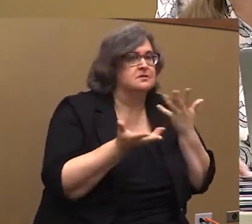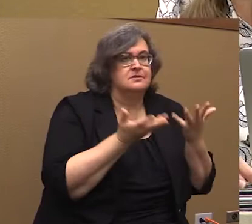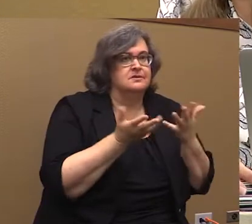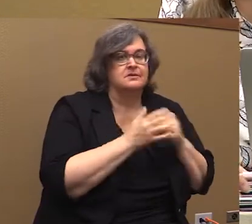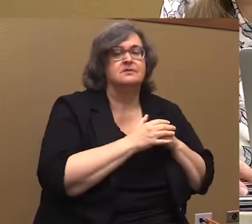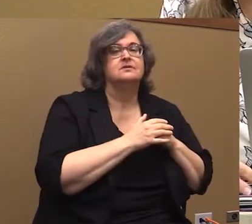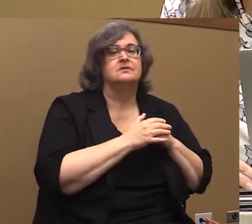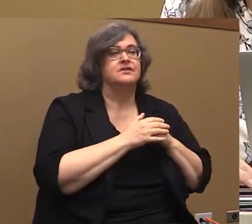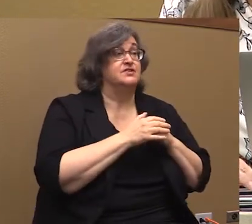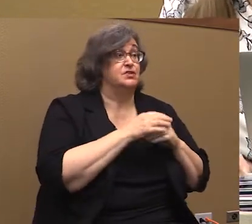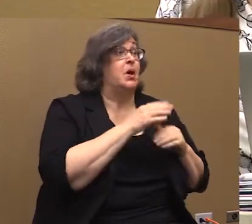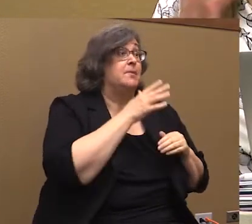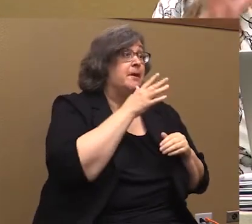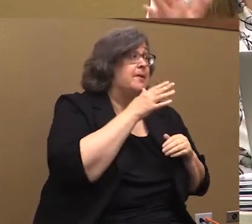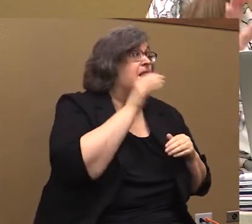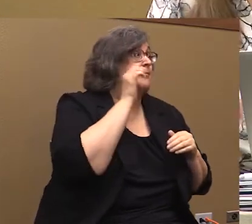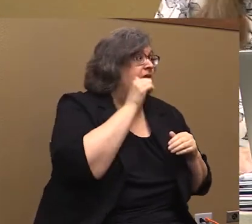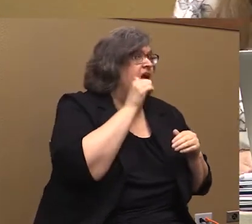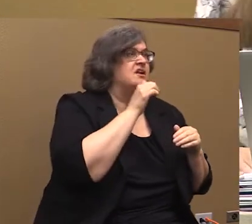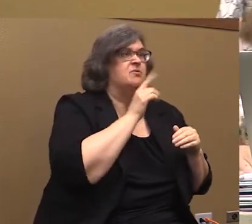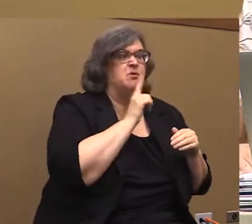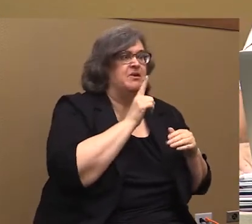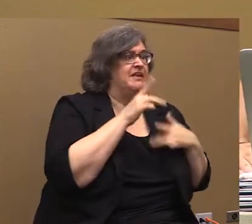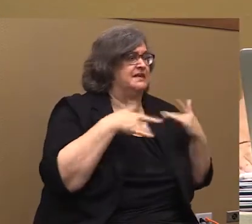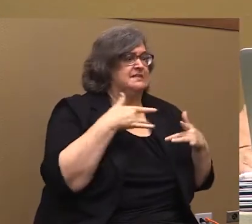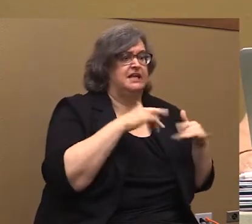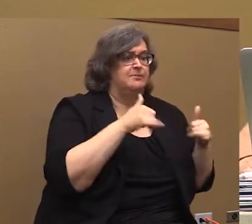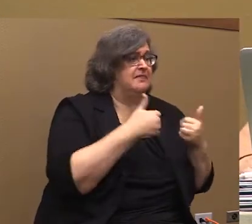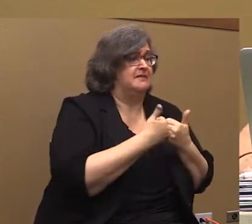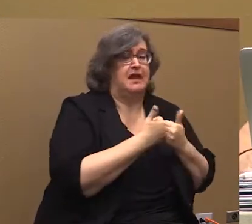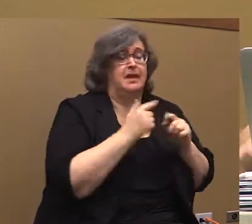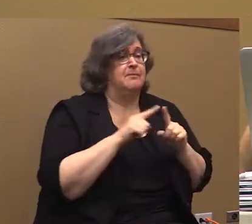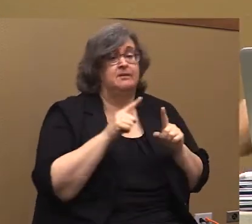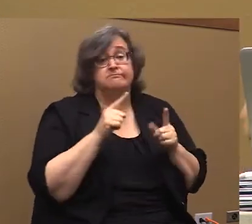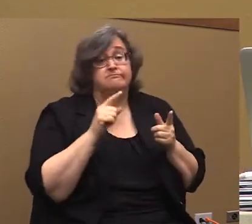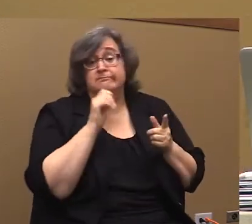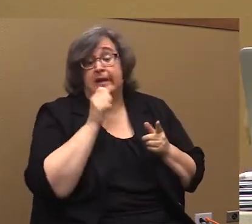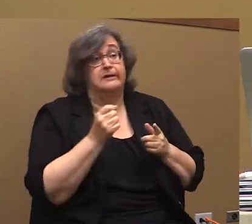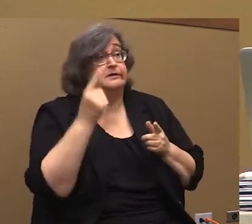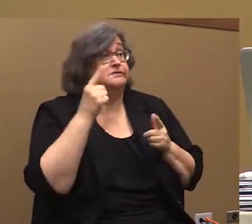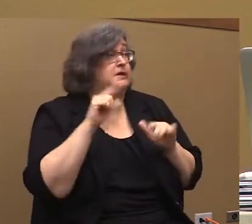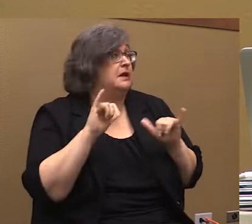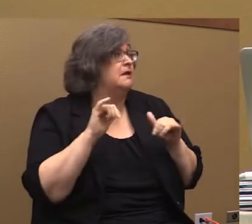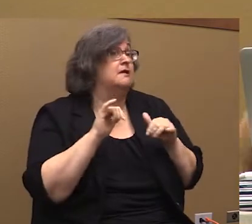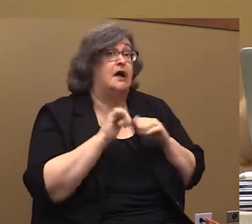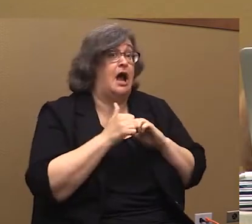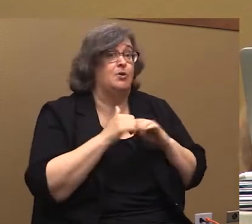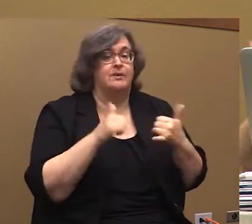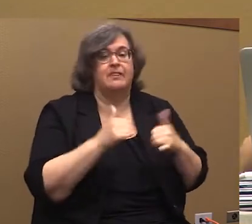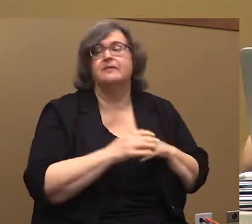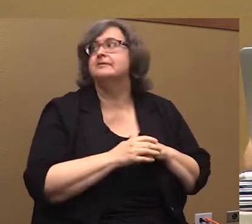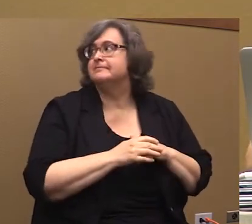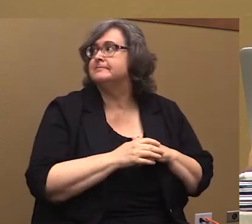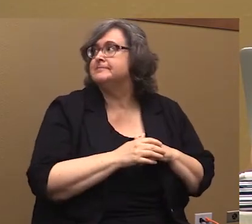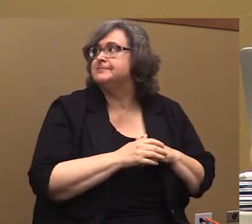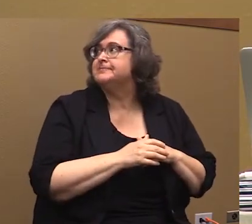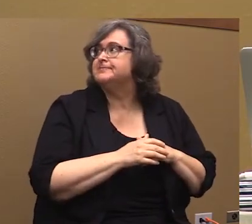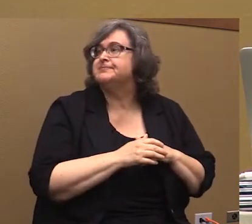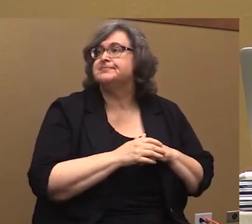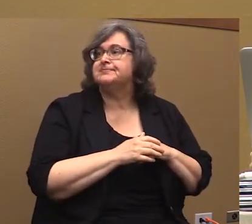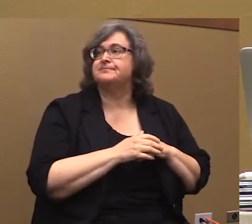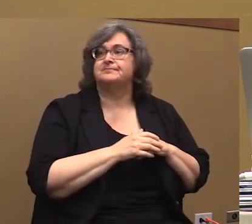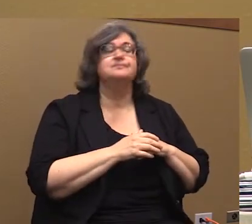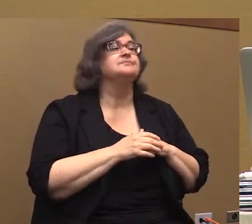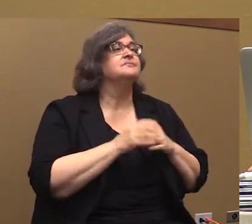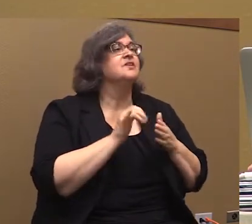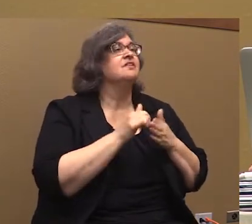just tried to play along, but the theory of mind thing was kind of overtaken by their excitement to play